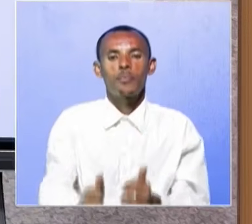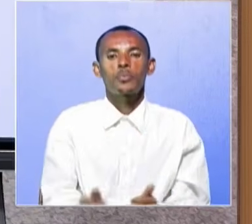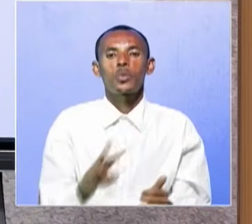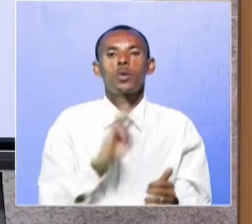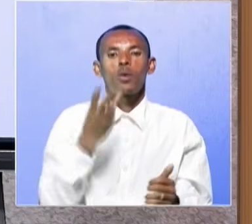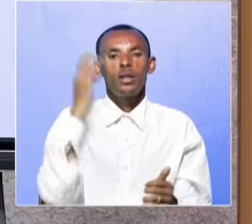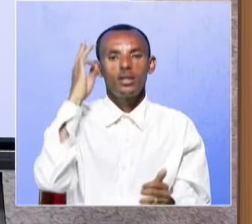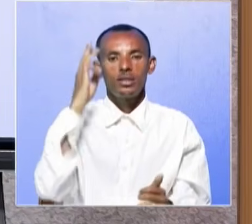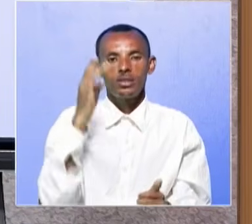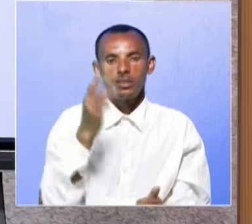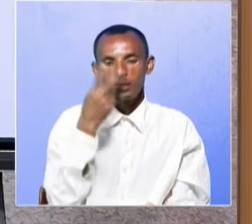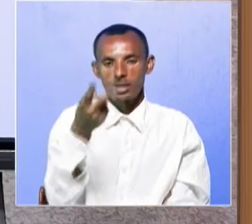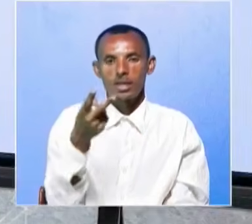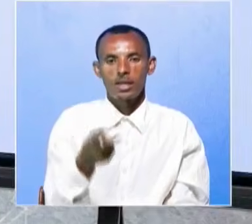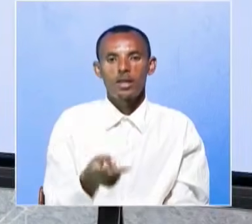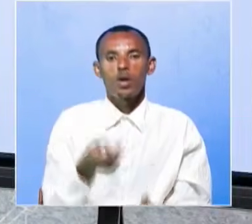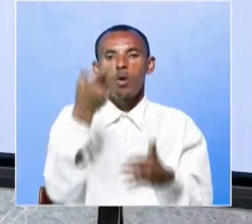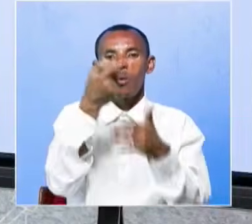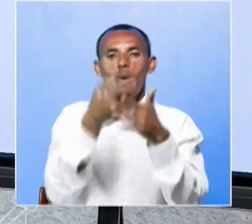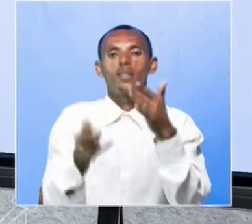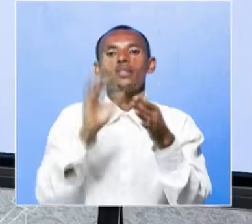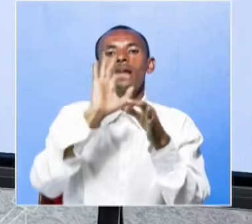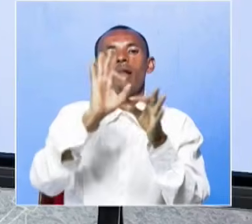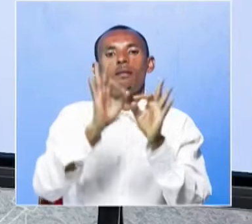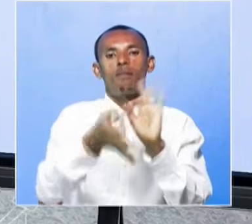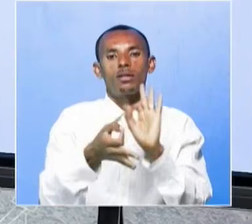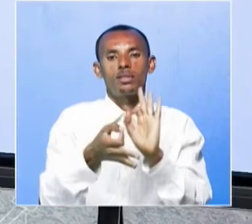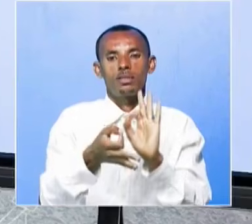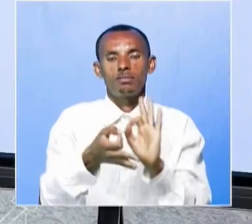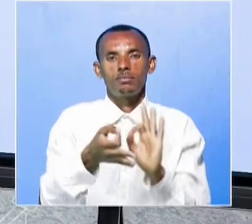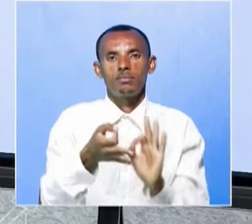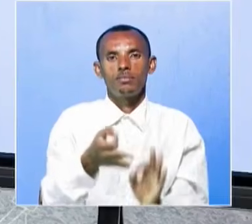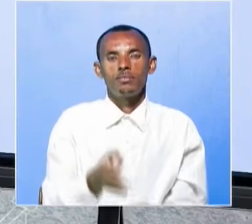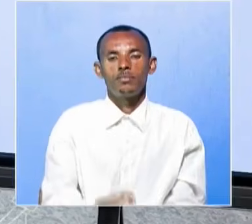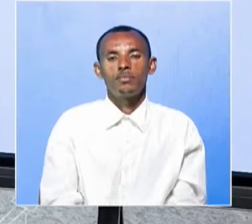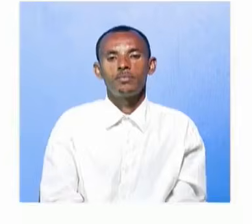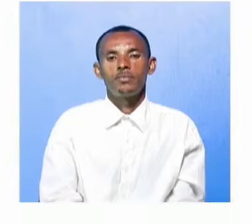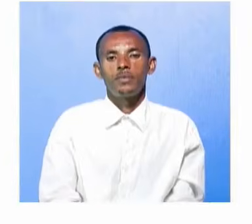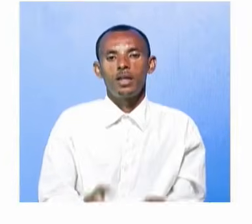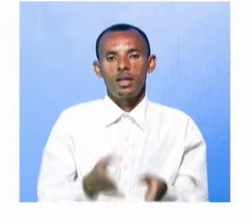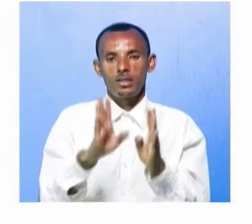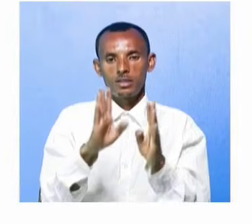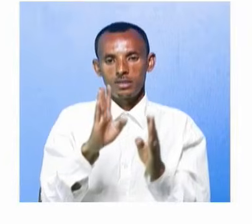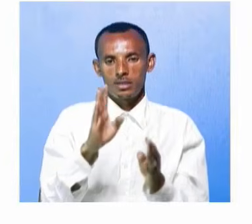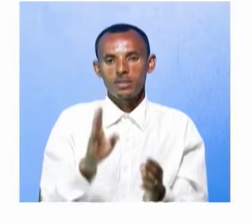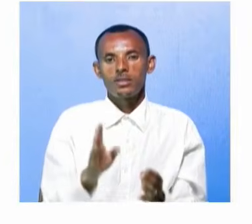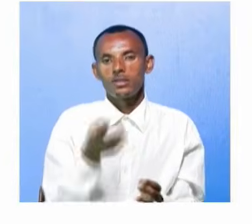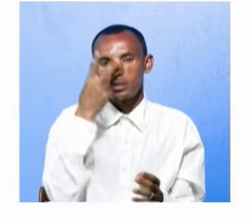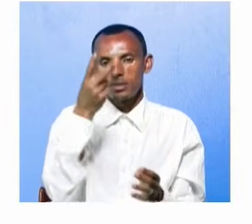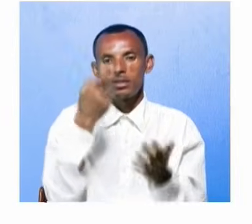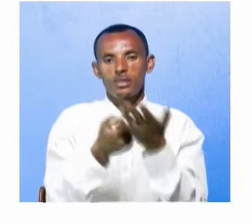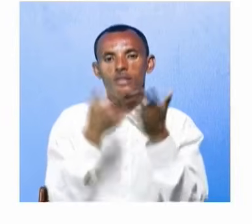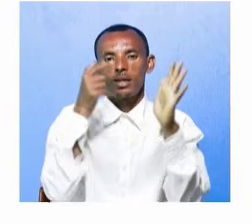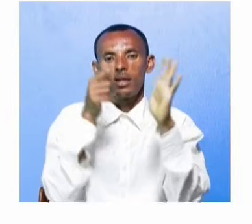will sense what the definition is saying. So let's see this example.